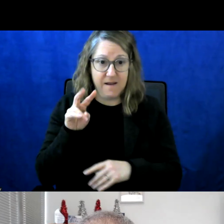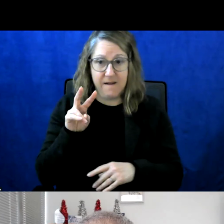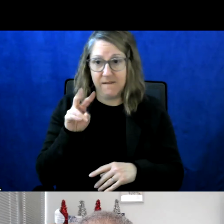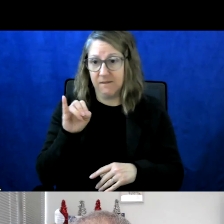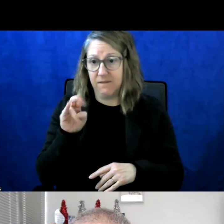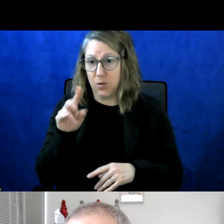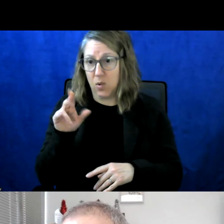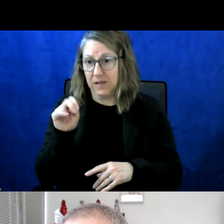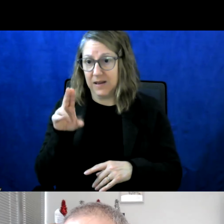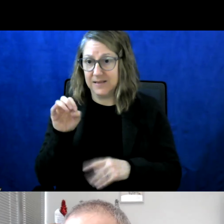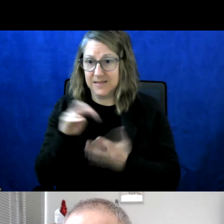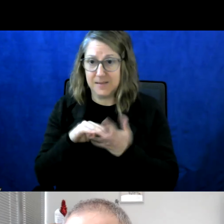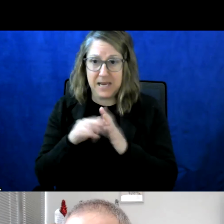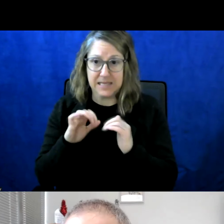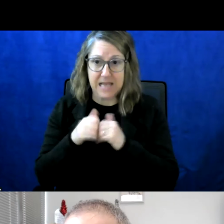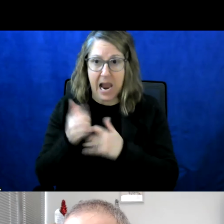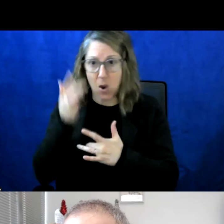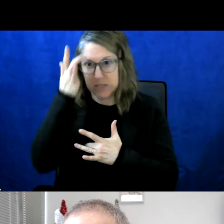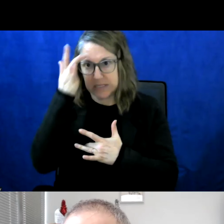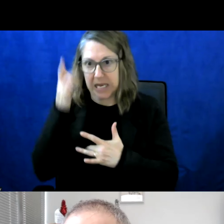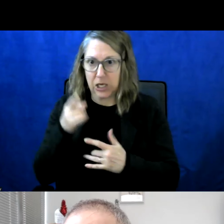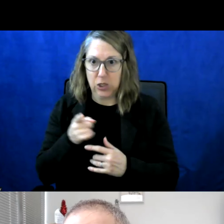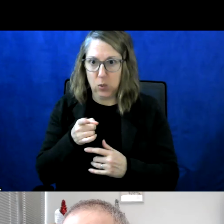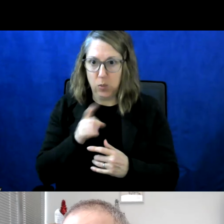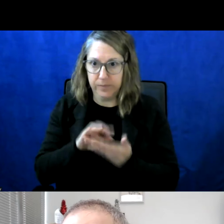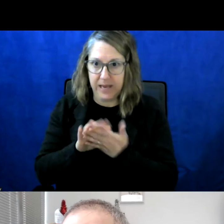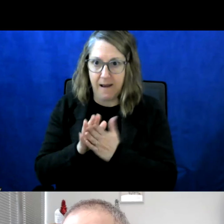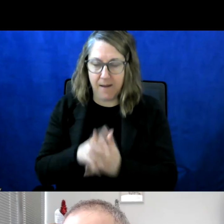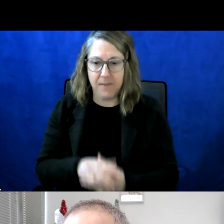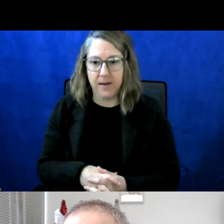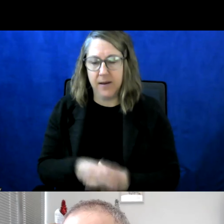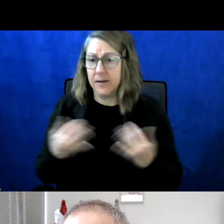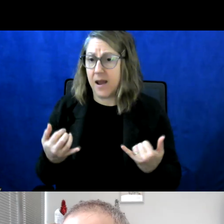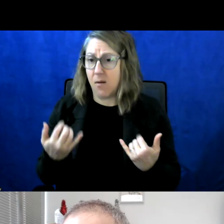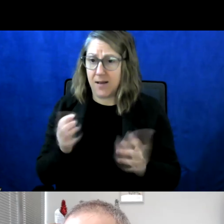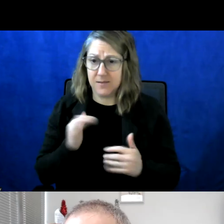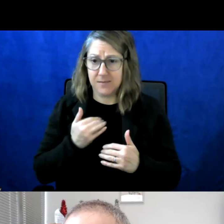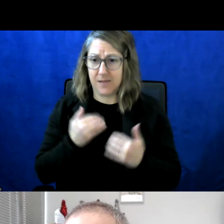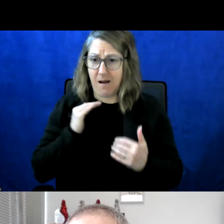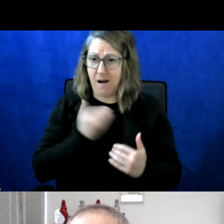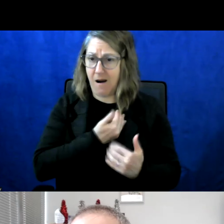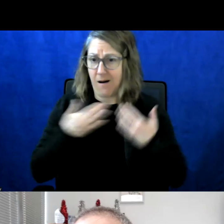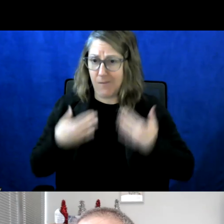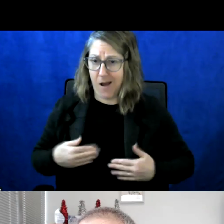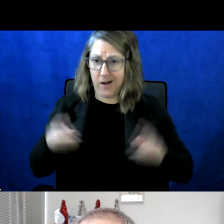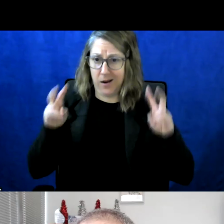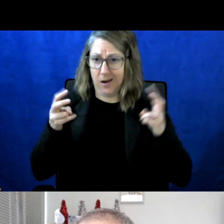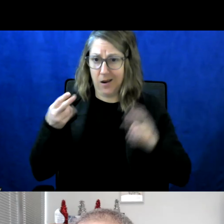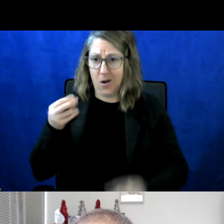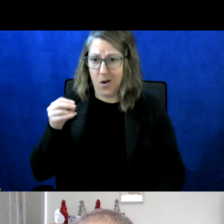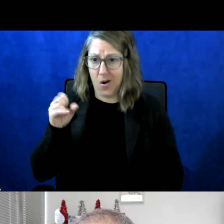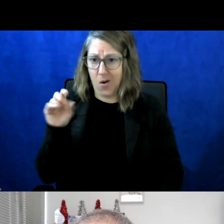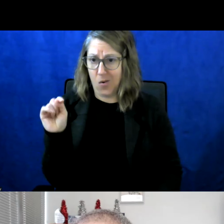finished talking about that. Now, us as the host, what are the challenges that we have? Well, we have